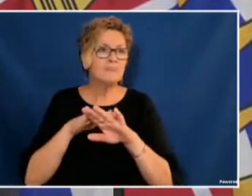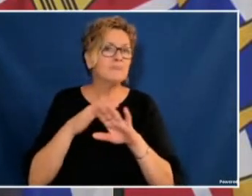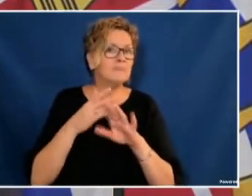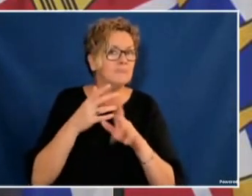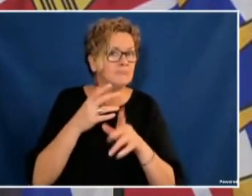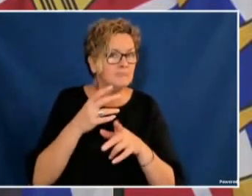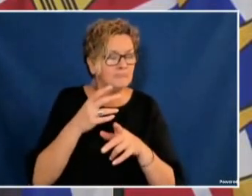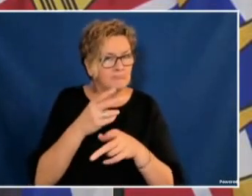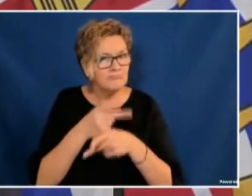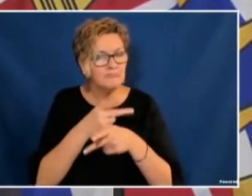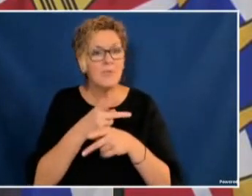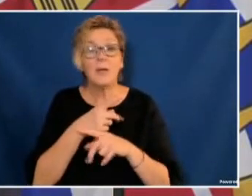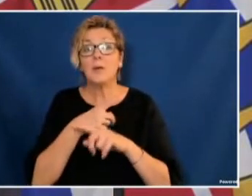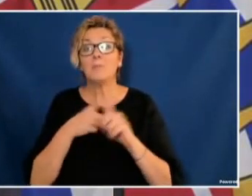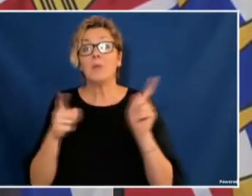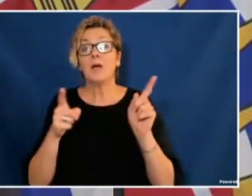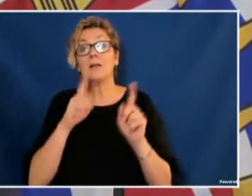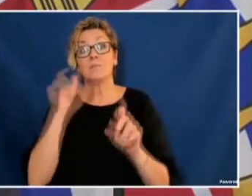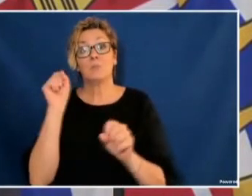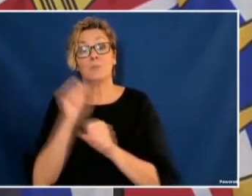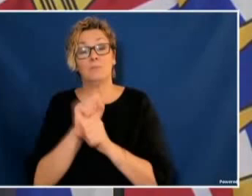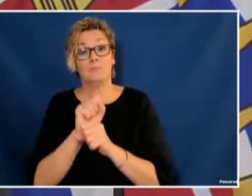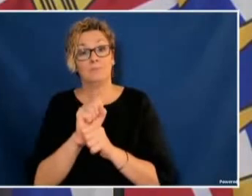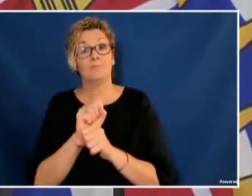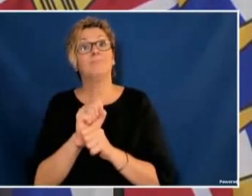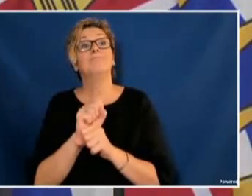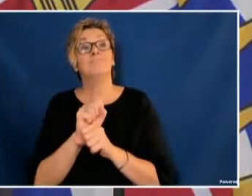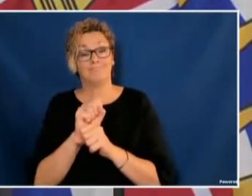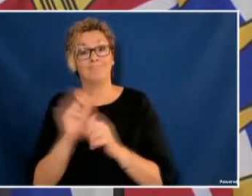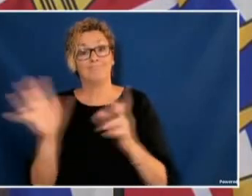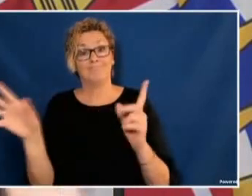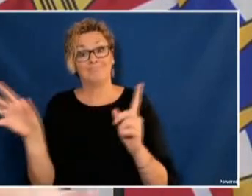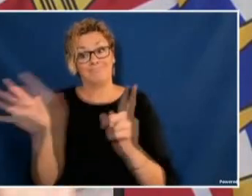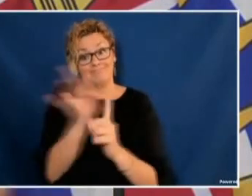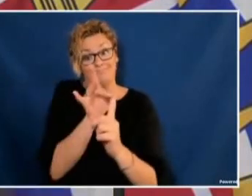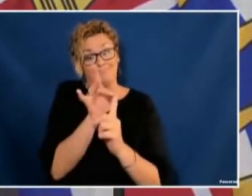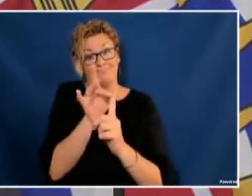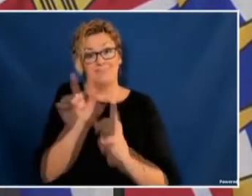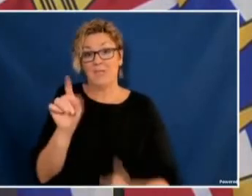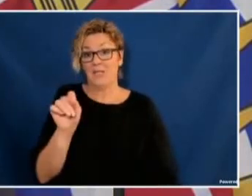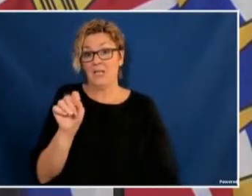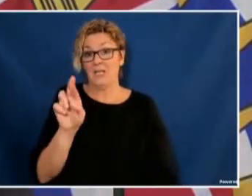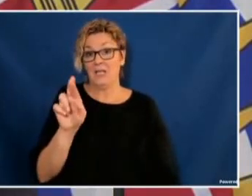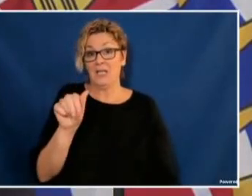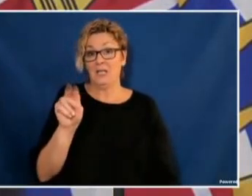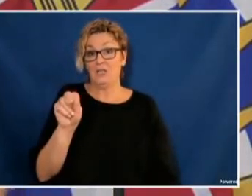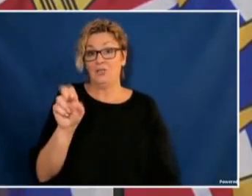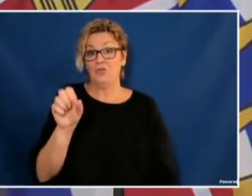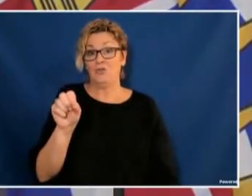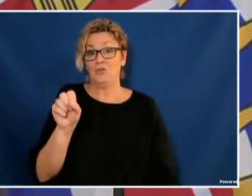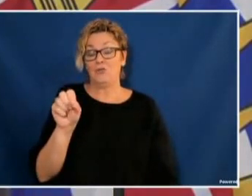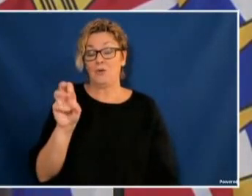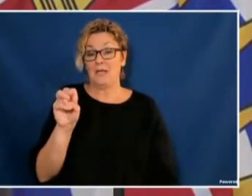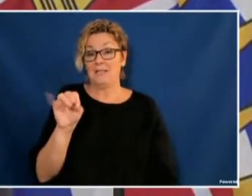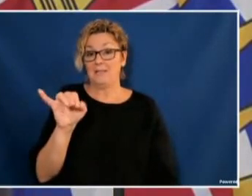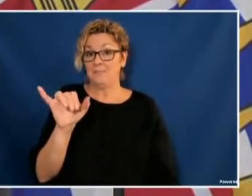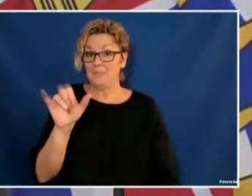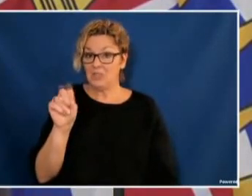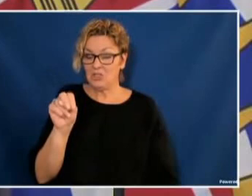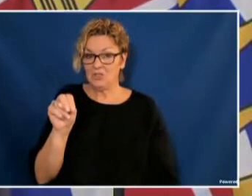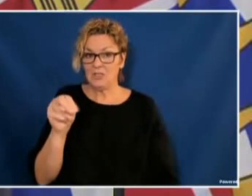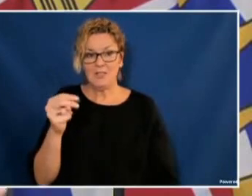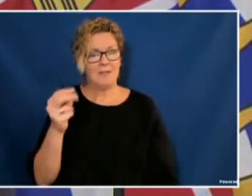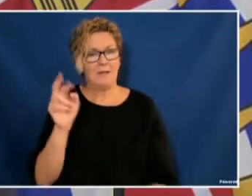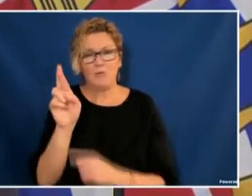very challenging to deal with these outbreaks. We've had a lot earlier on in the fall where it was a single healthcare